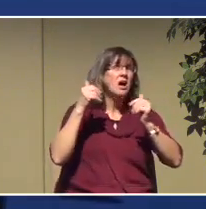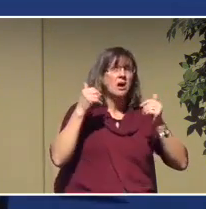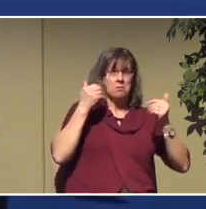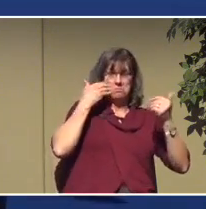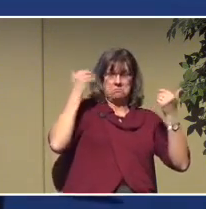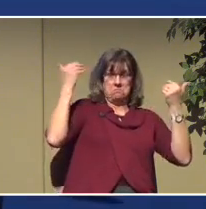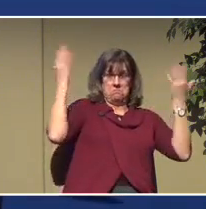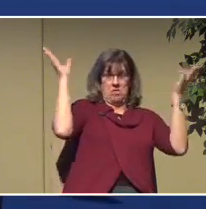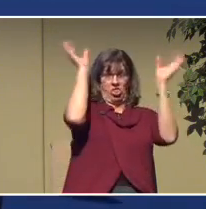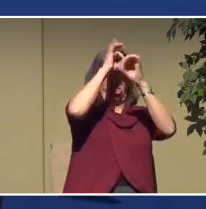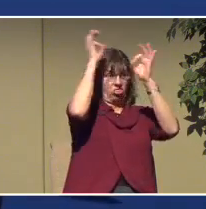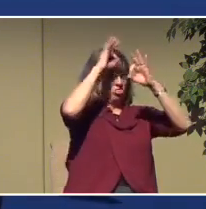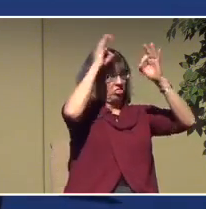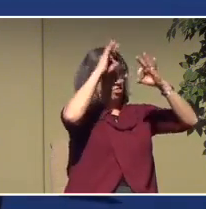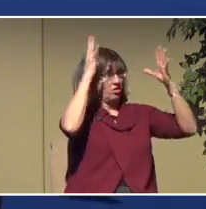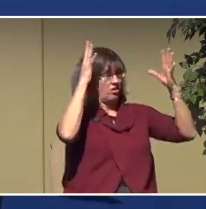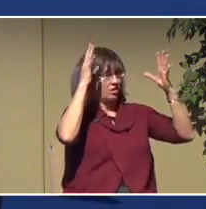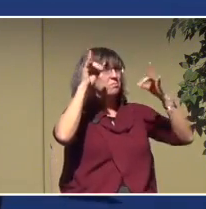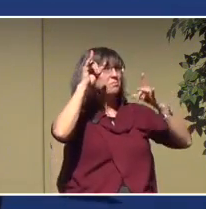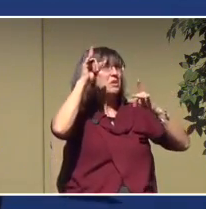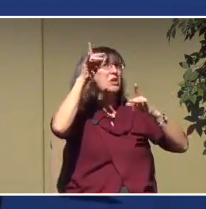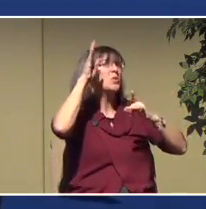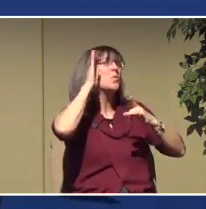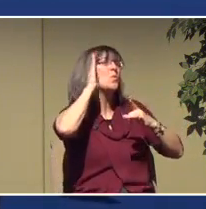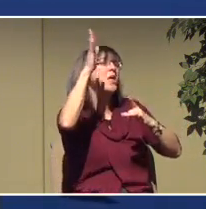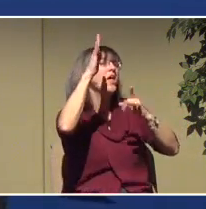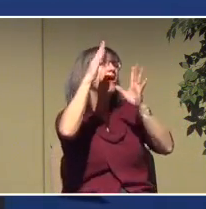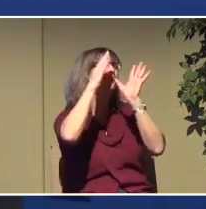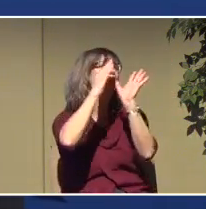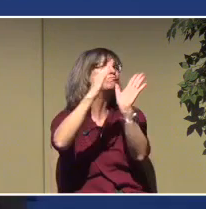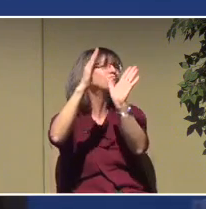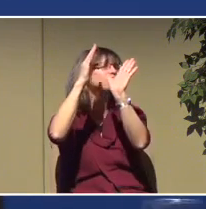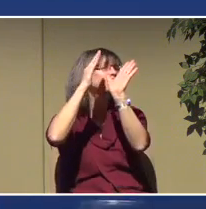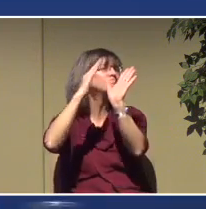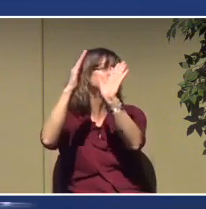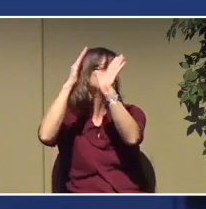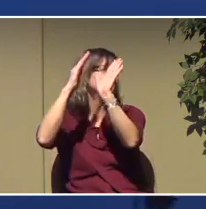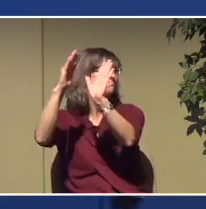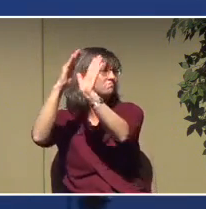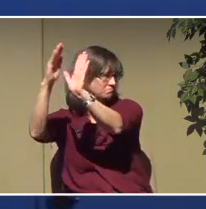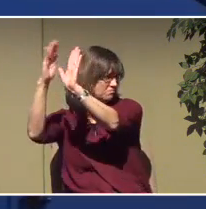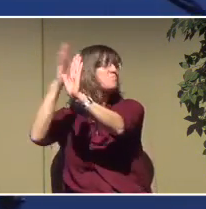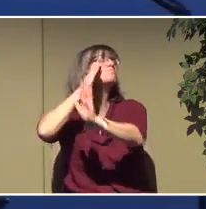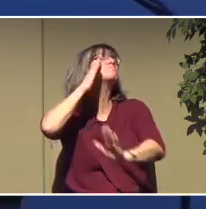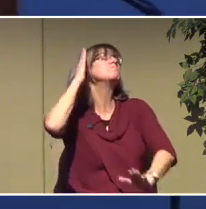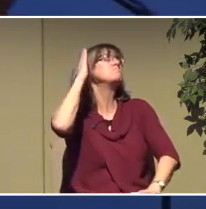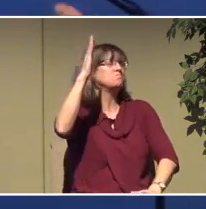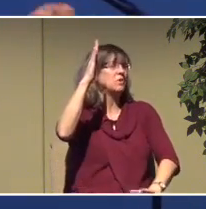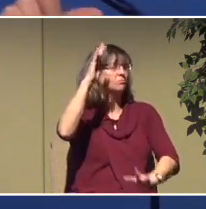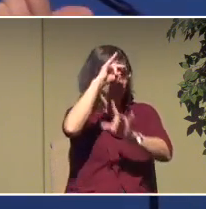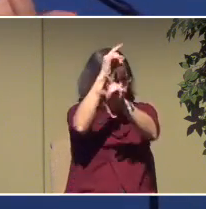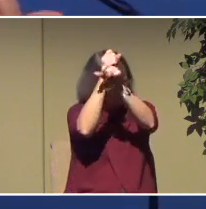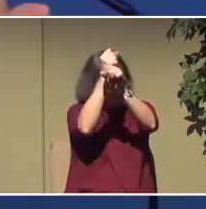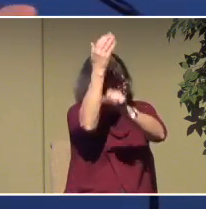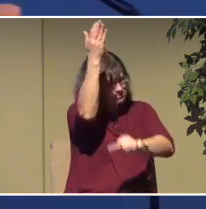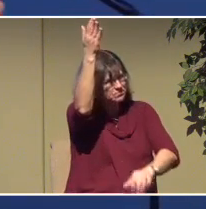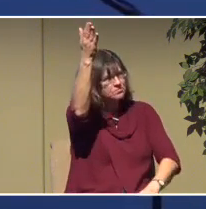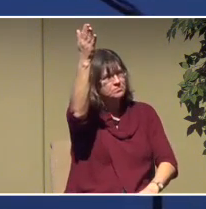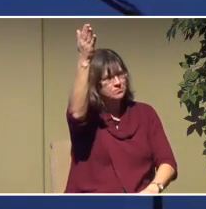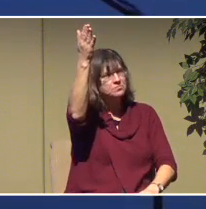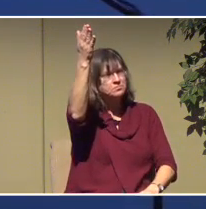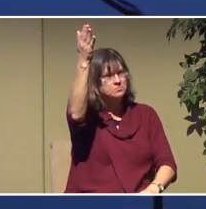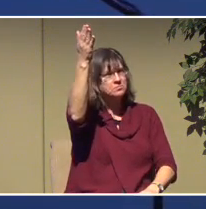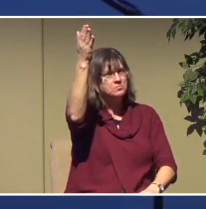know about, and he will work them out. Trust ourselves to him. Your will be done, not mine.